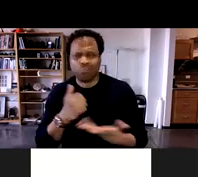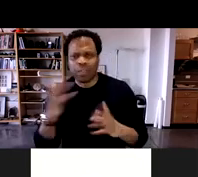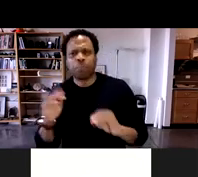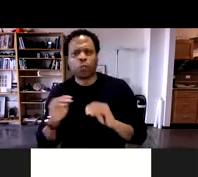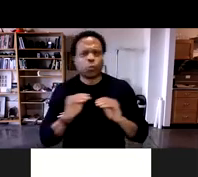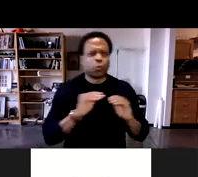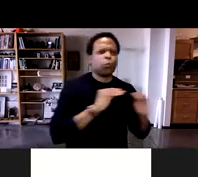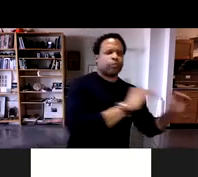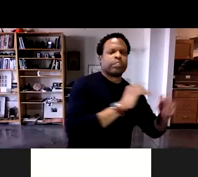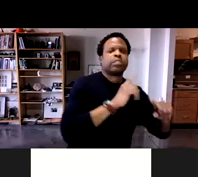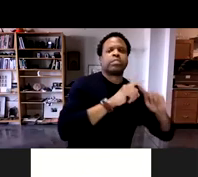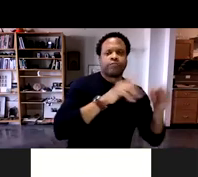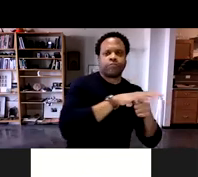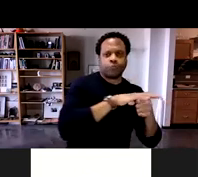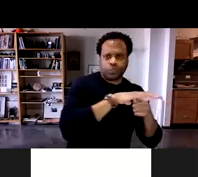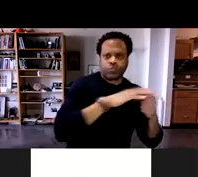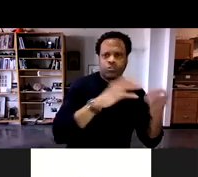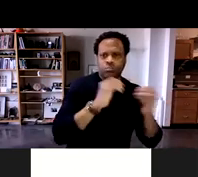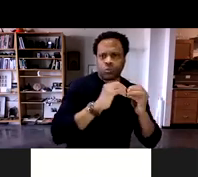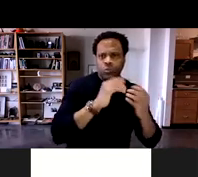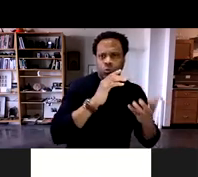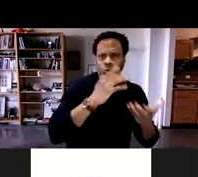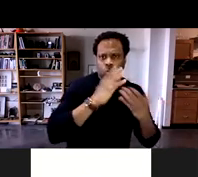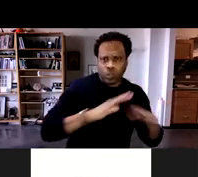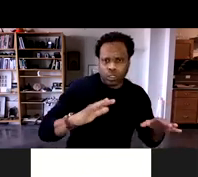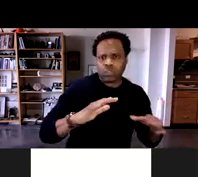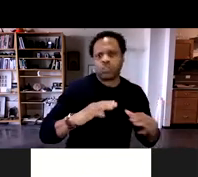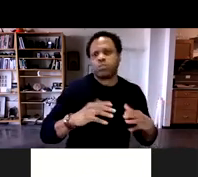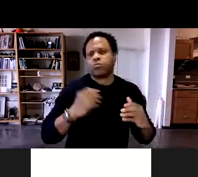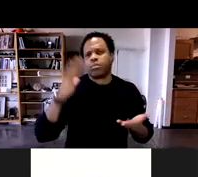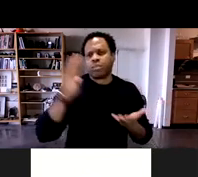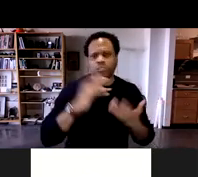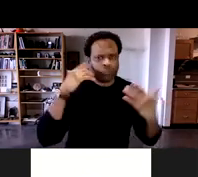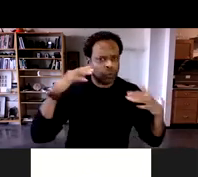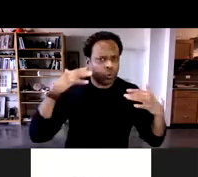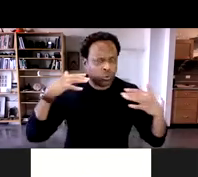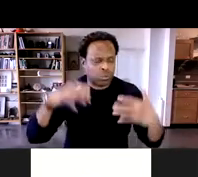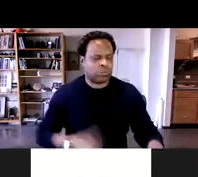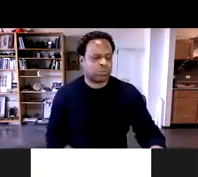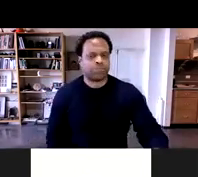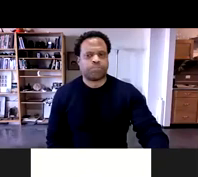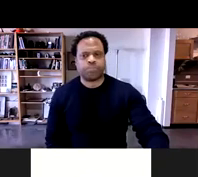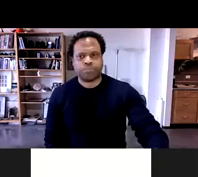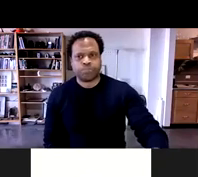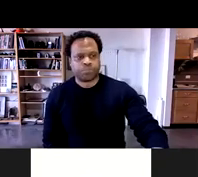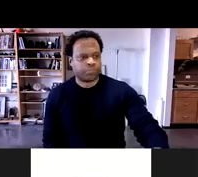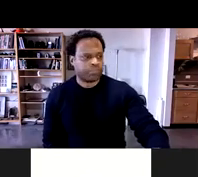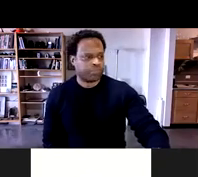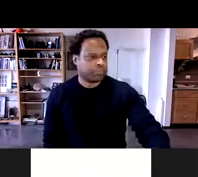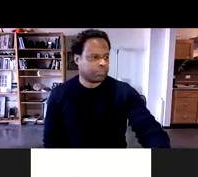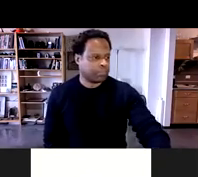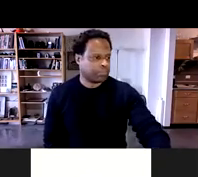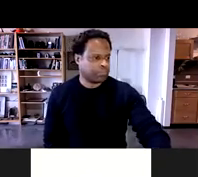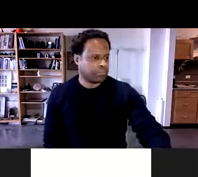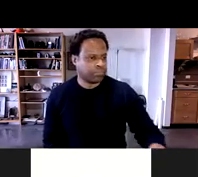talking really loud, it might not help if you start talking even louder. So go ahead and find a more quiet area, a private room, something